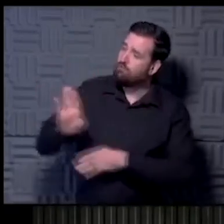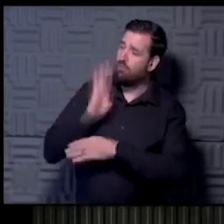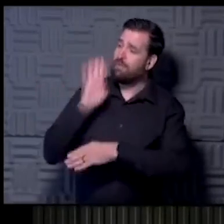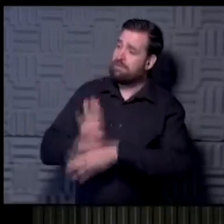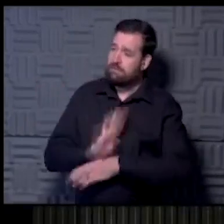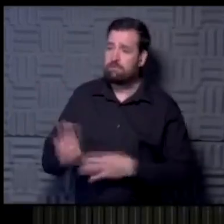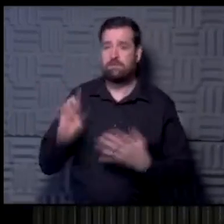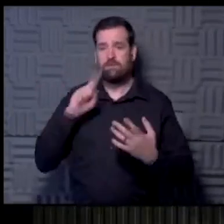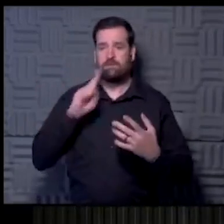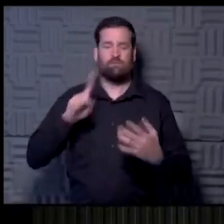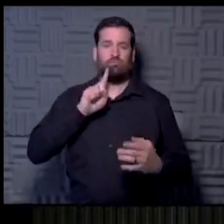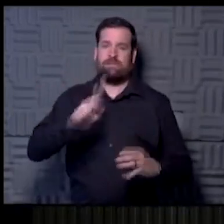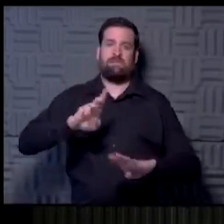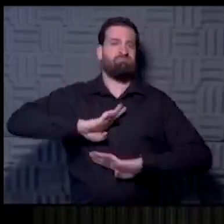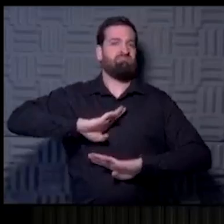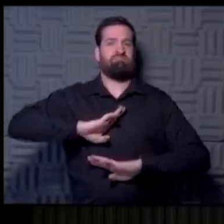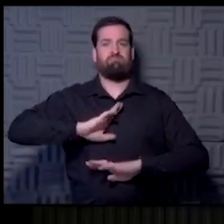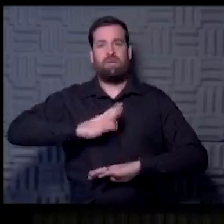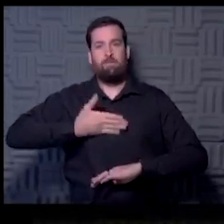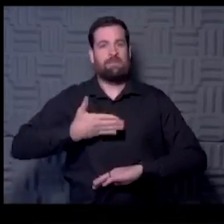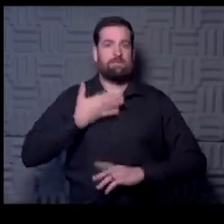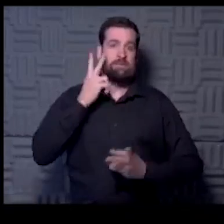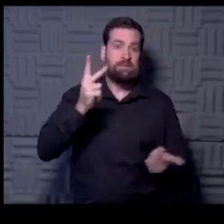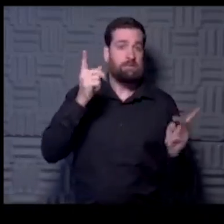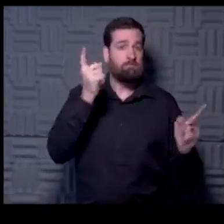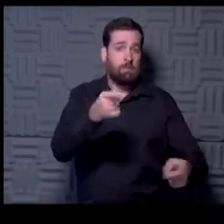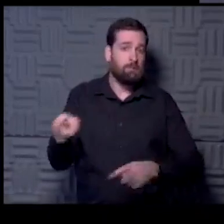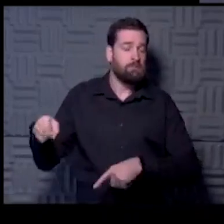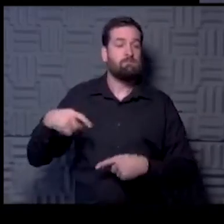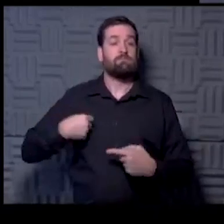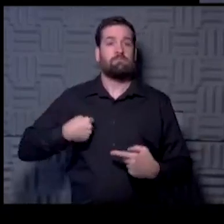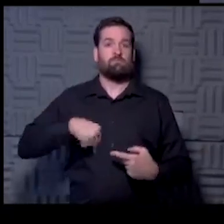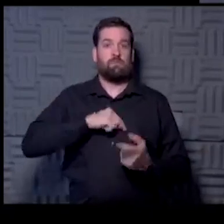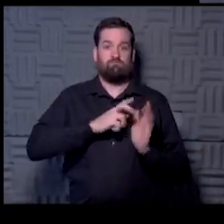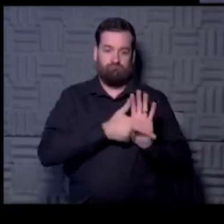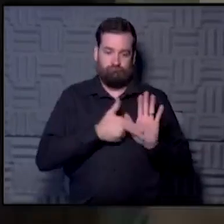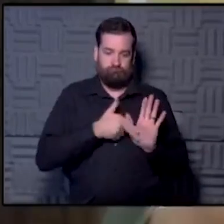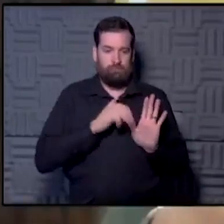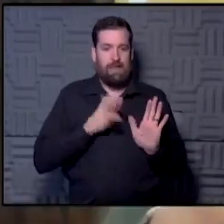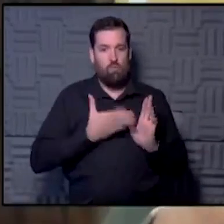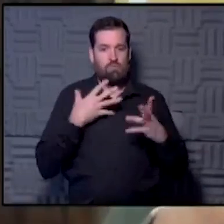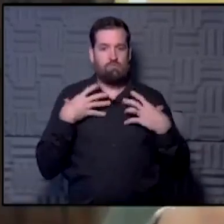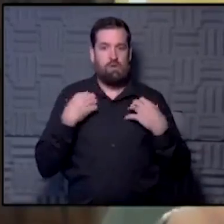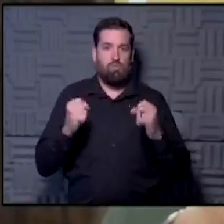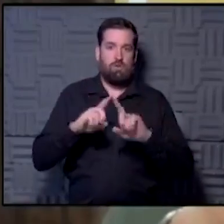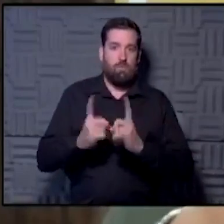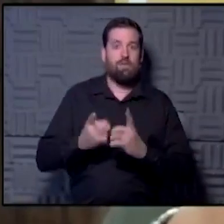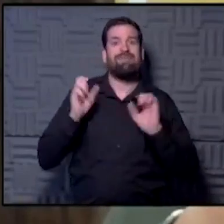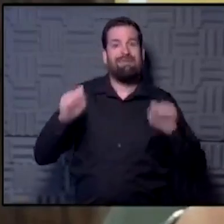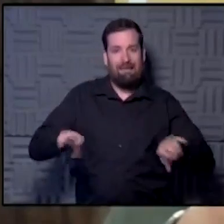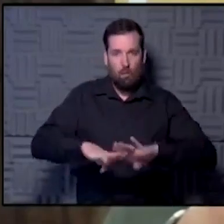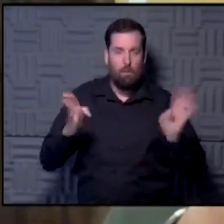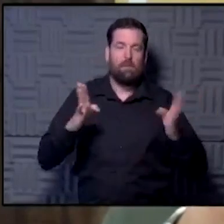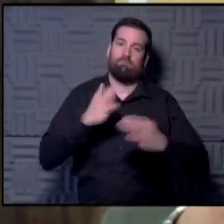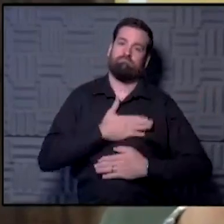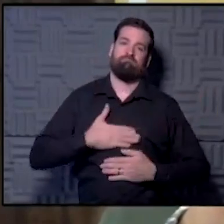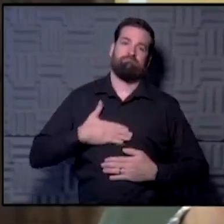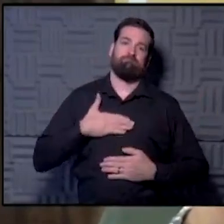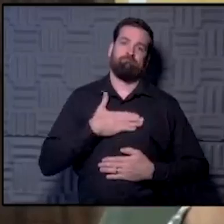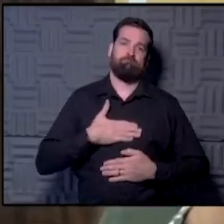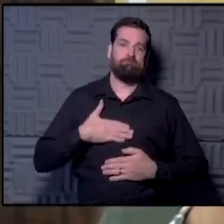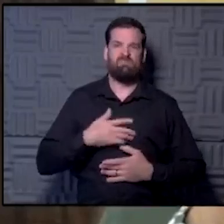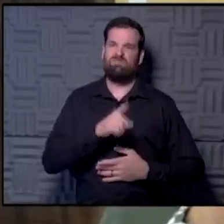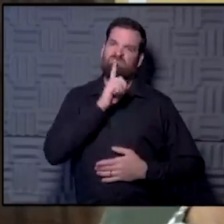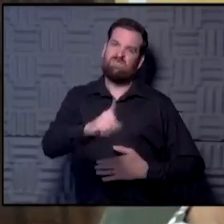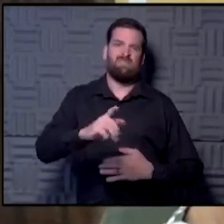We've been really happy to see what's been happening. And we've now been cleared by our health department to be able to open as well. And we really appreciate that. So we're